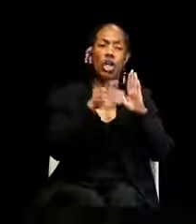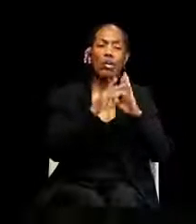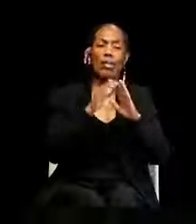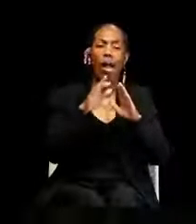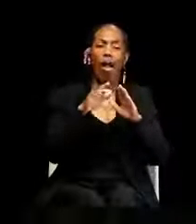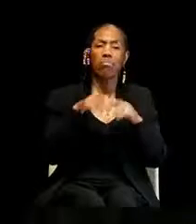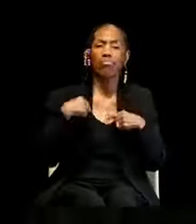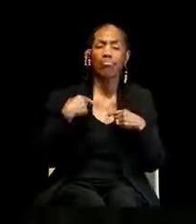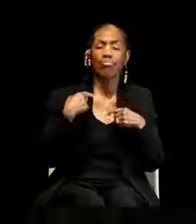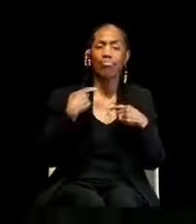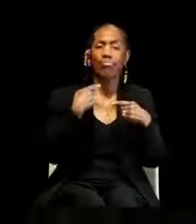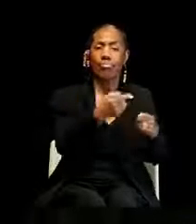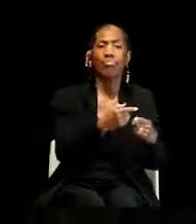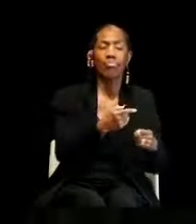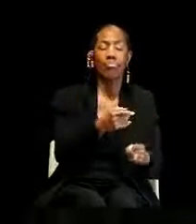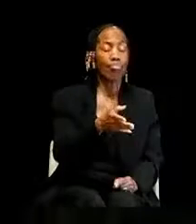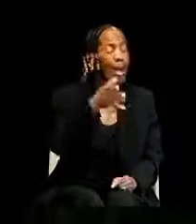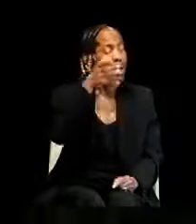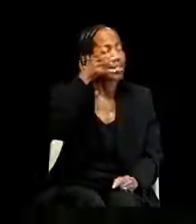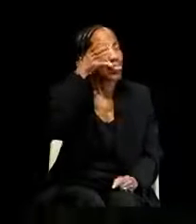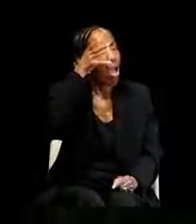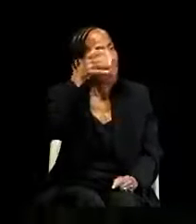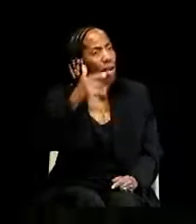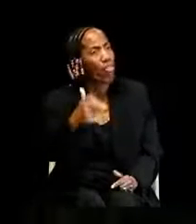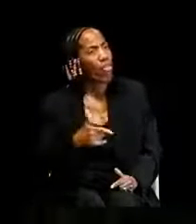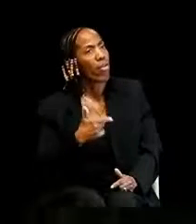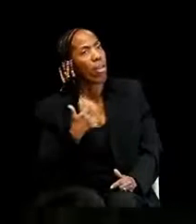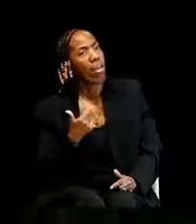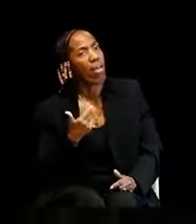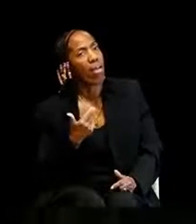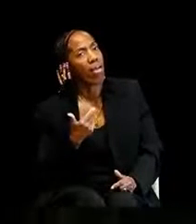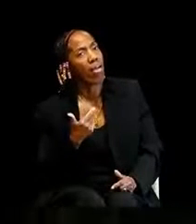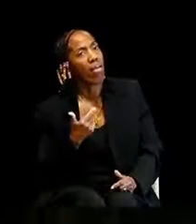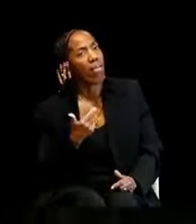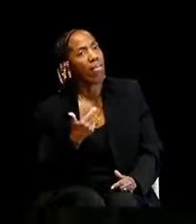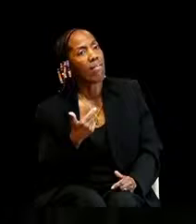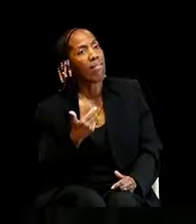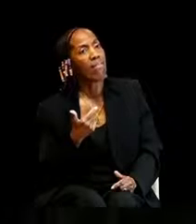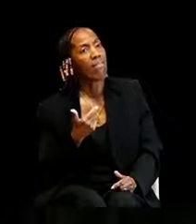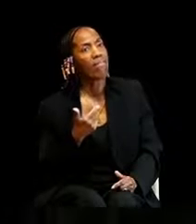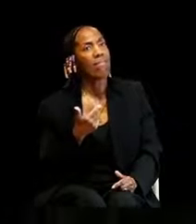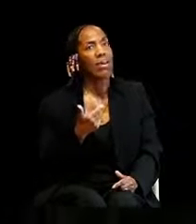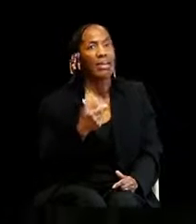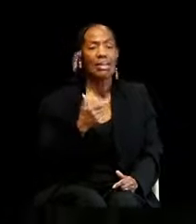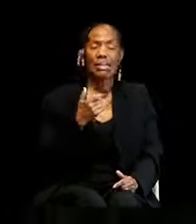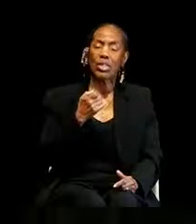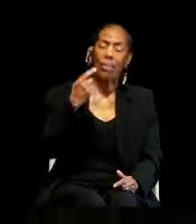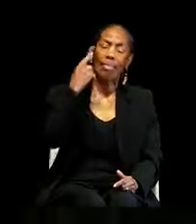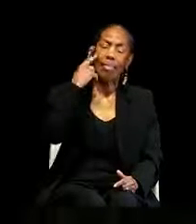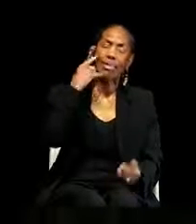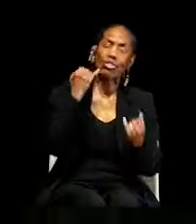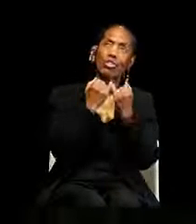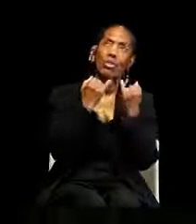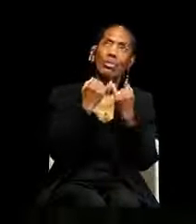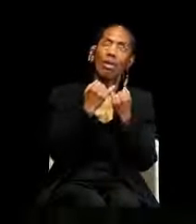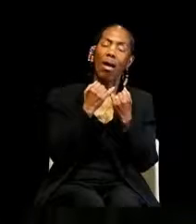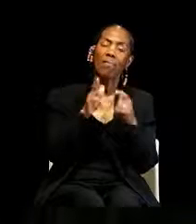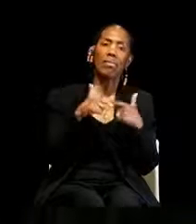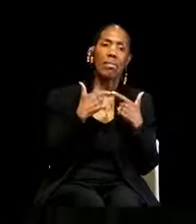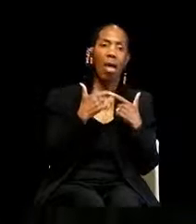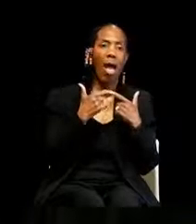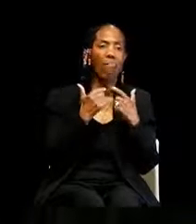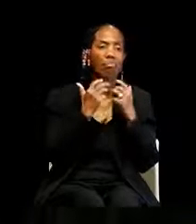My grandfather lived the sort of life that would have you saying, life is truly his portion. Life was promised to